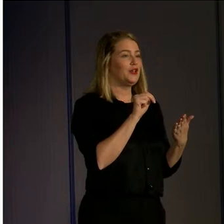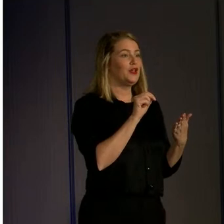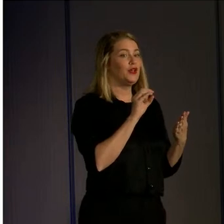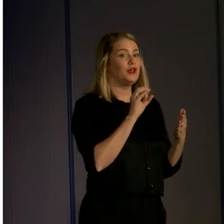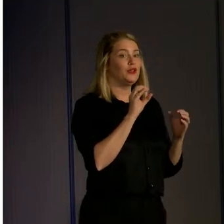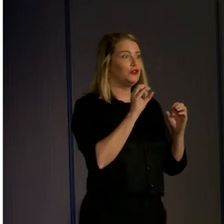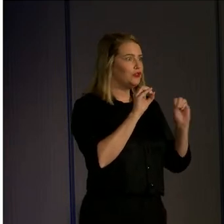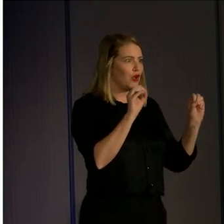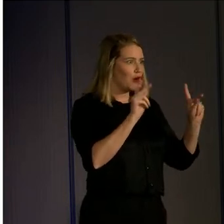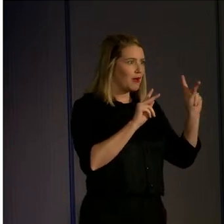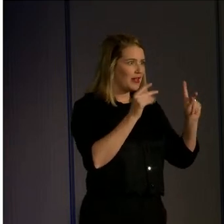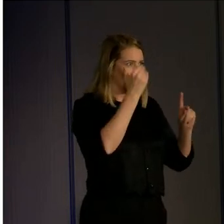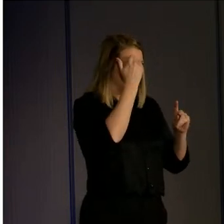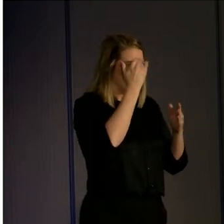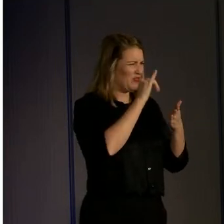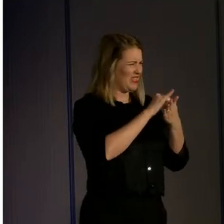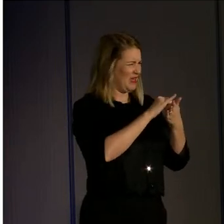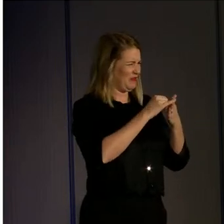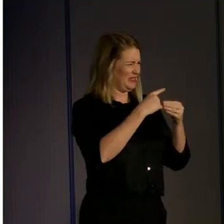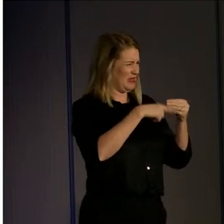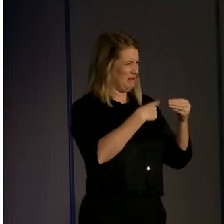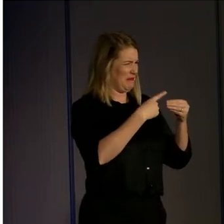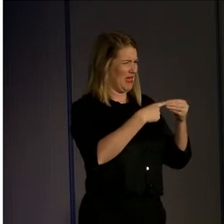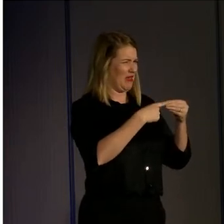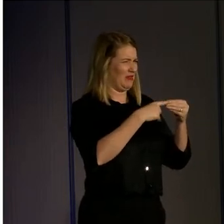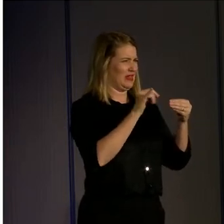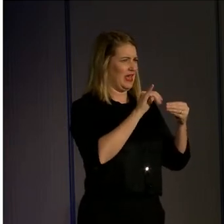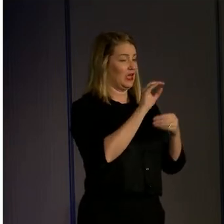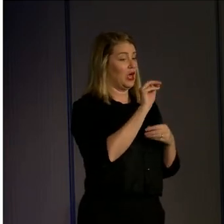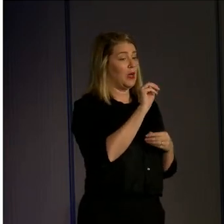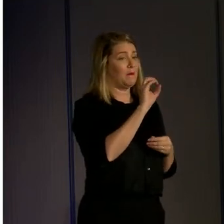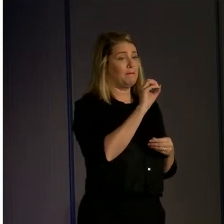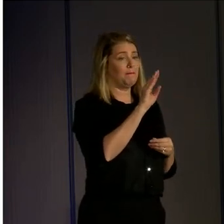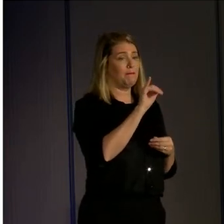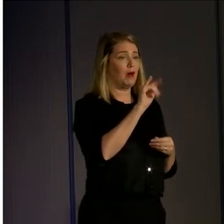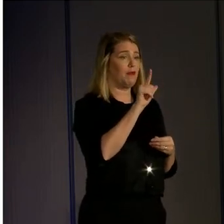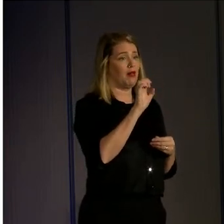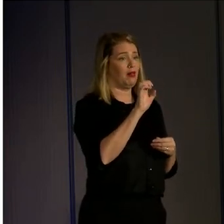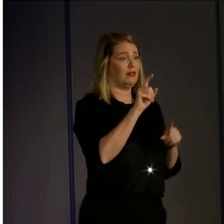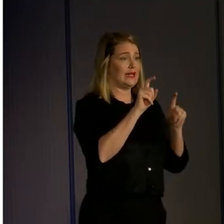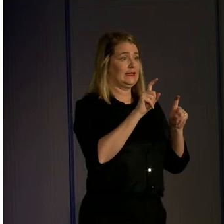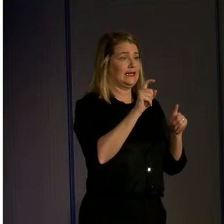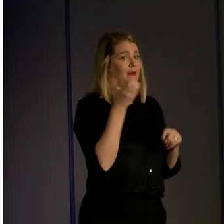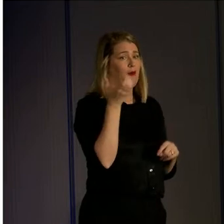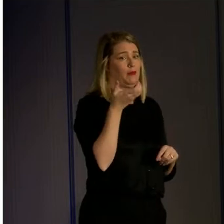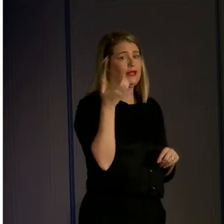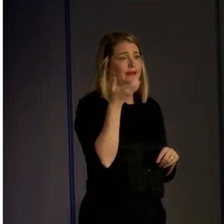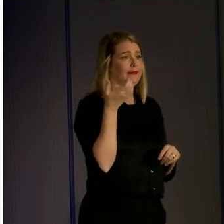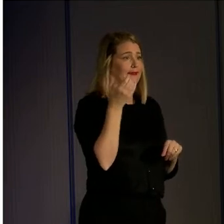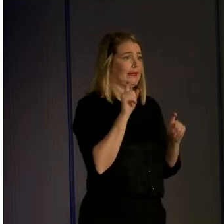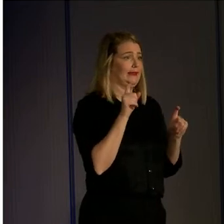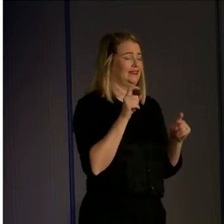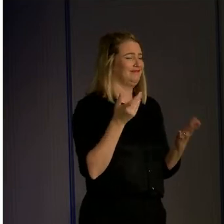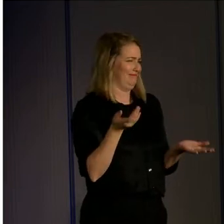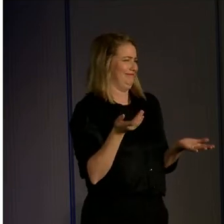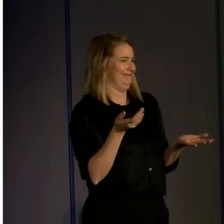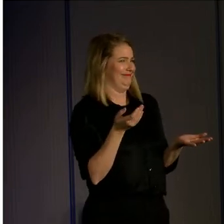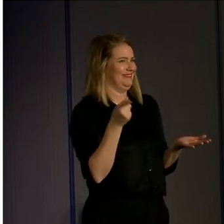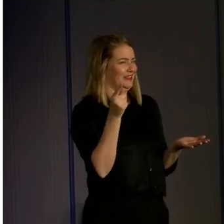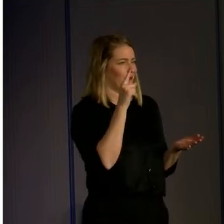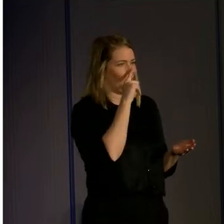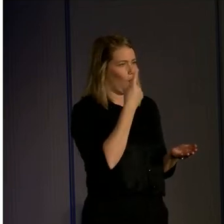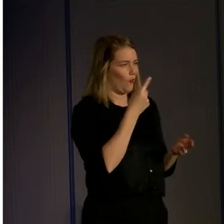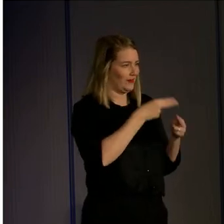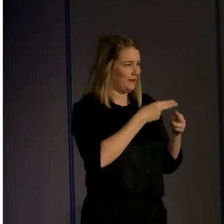nobody knew what the session was going to be about. It had a really dull name, like mobile testing. But Carl and Billy Gregory had done some